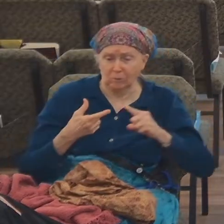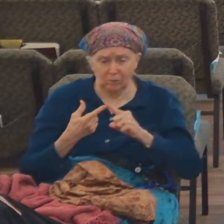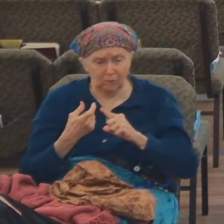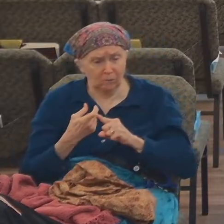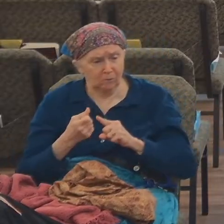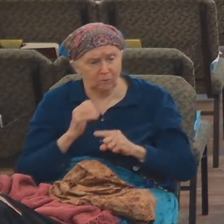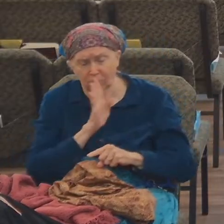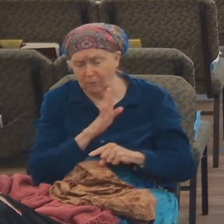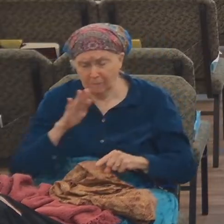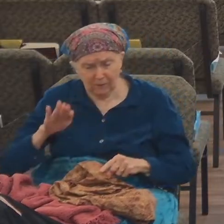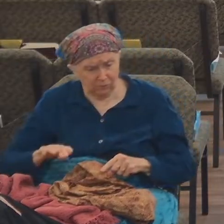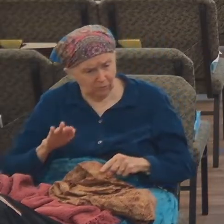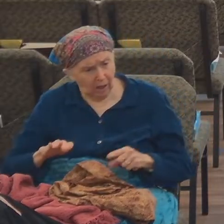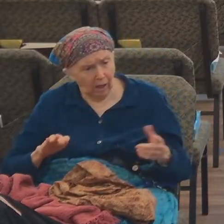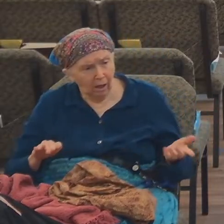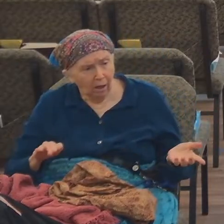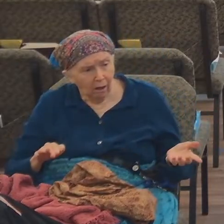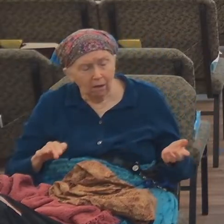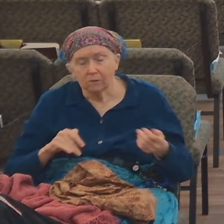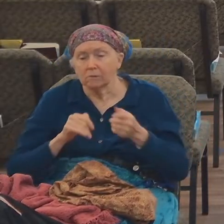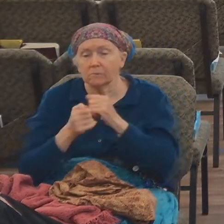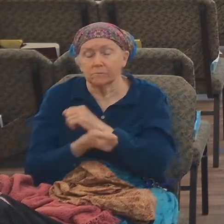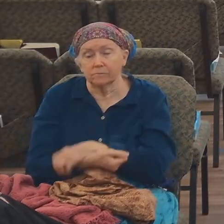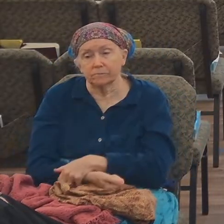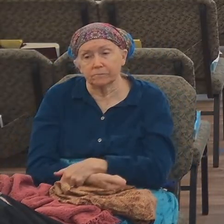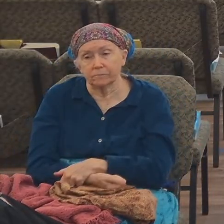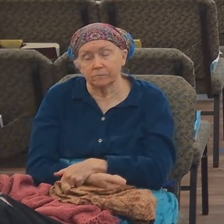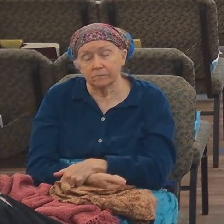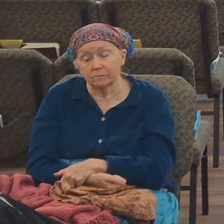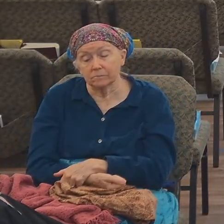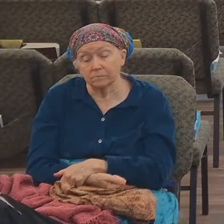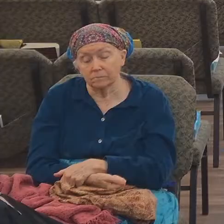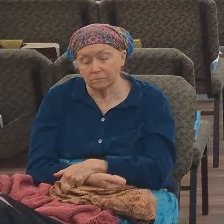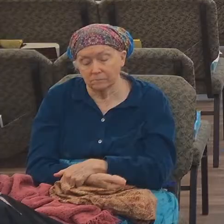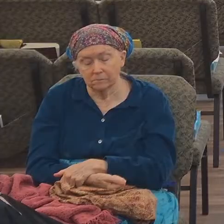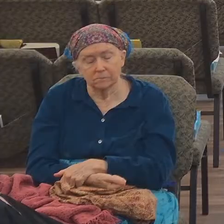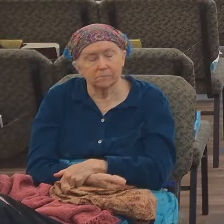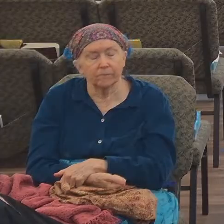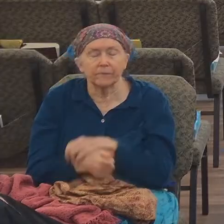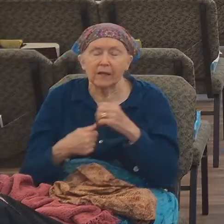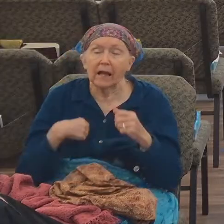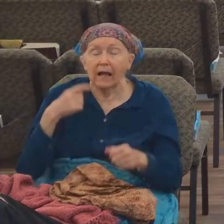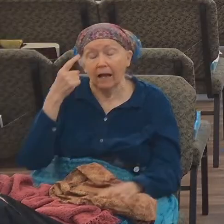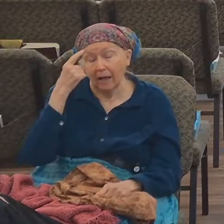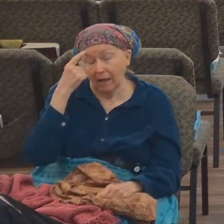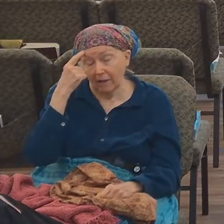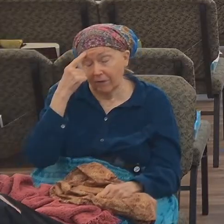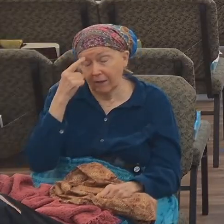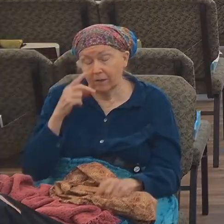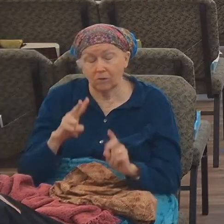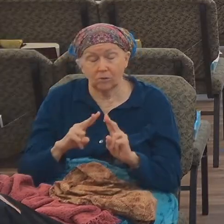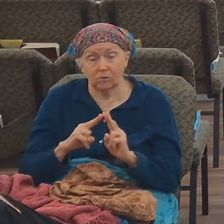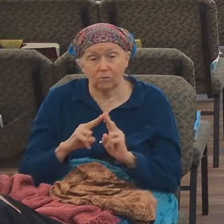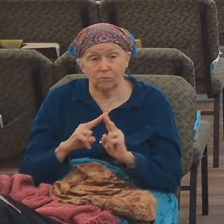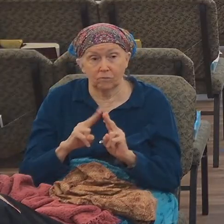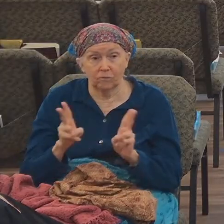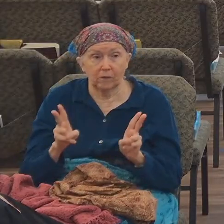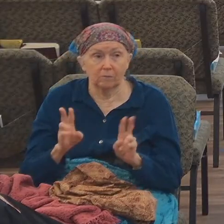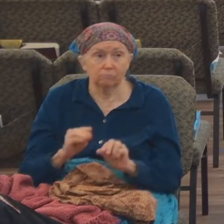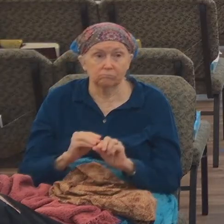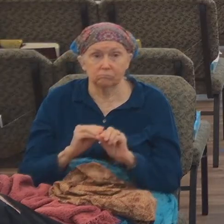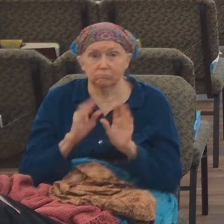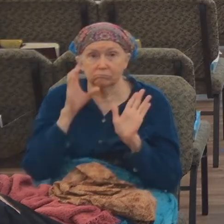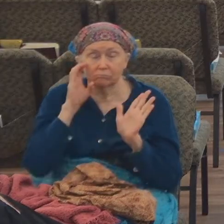Now you're picking up. Okay. Yeah. Right? There is, I think, a very graphic depiction here,